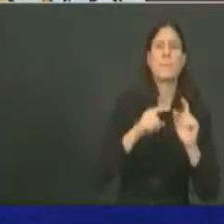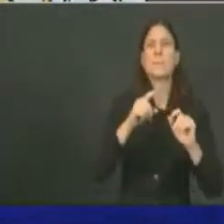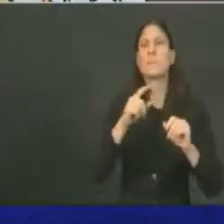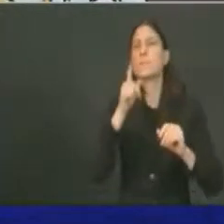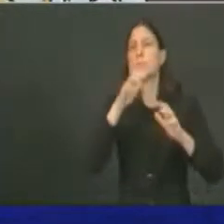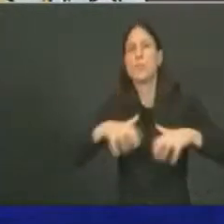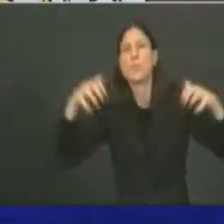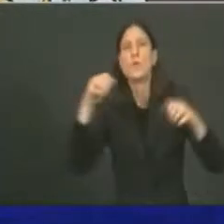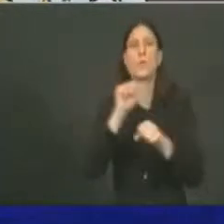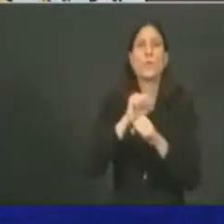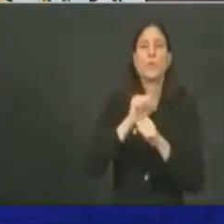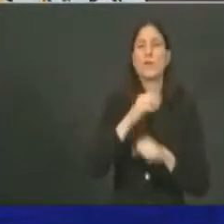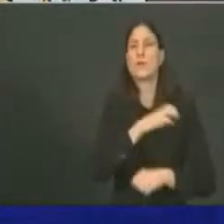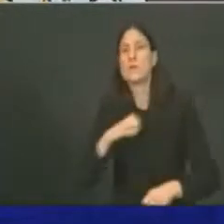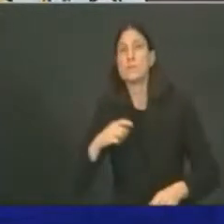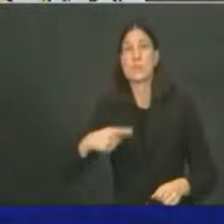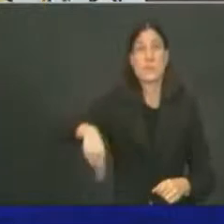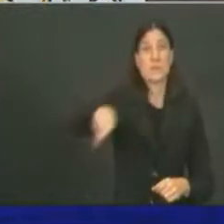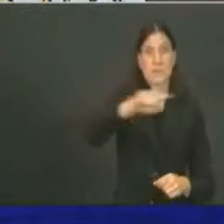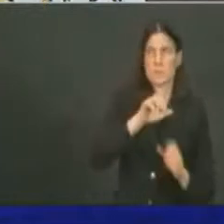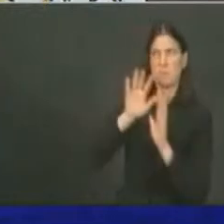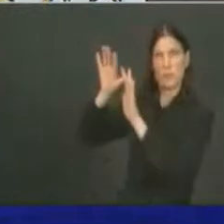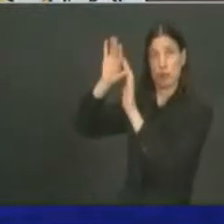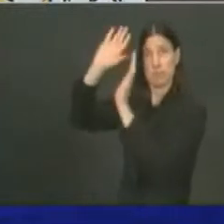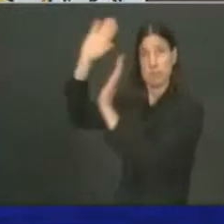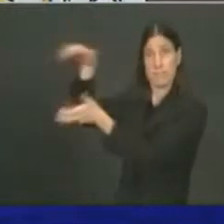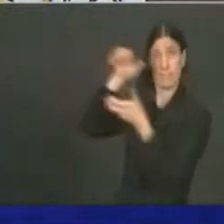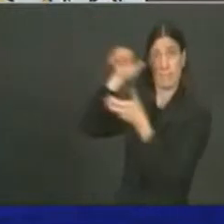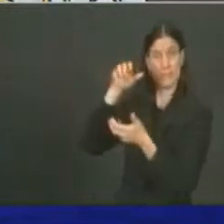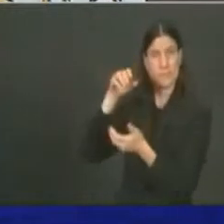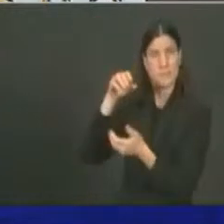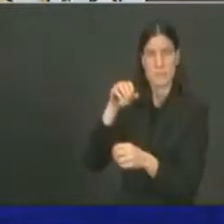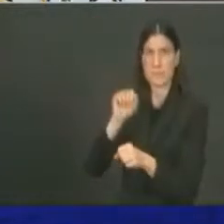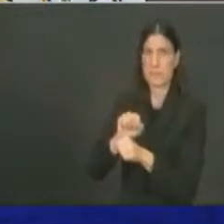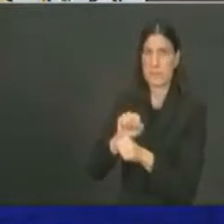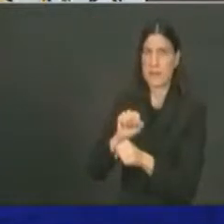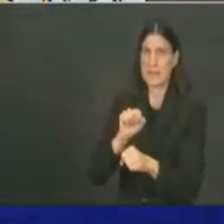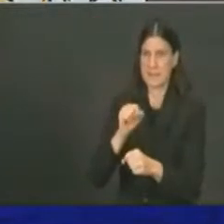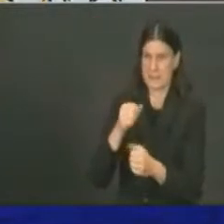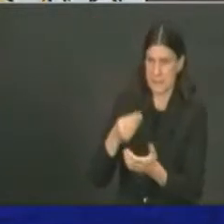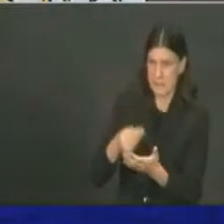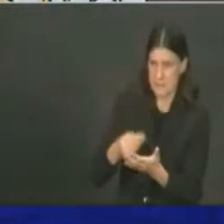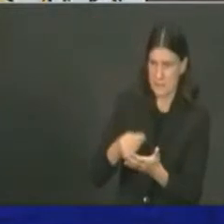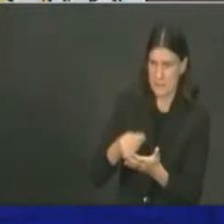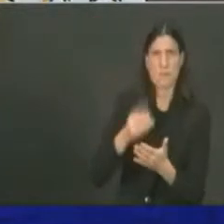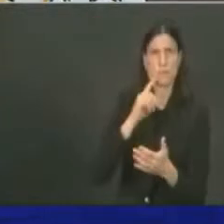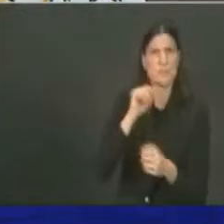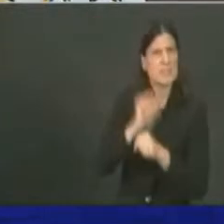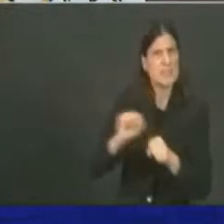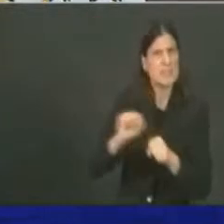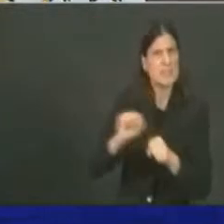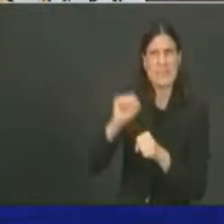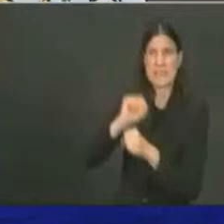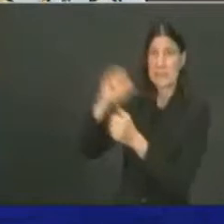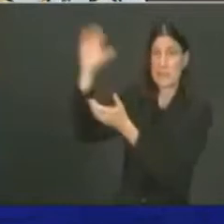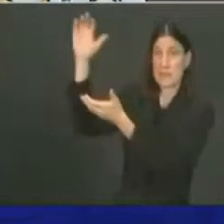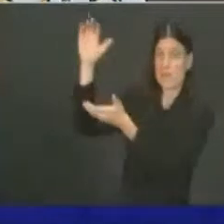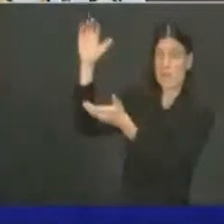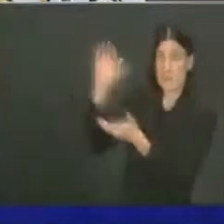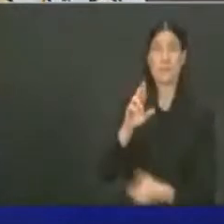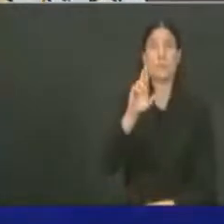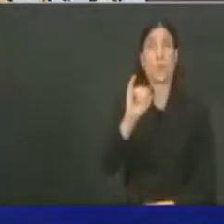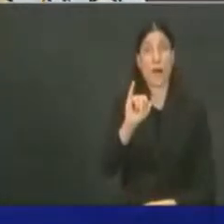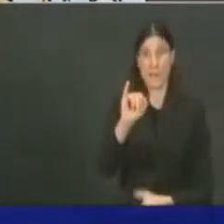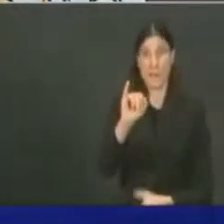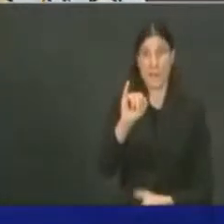In any event, because of their hard work, Congress passed the CARES Act, and Rhode Island received $1.25 billion